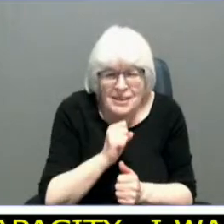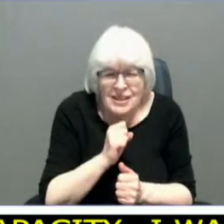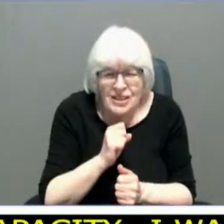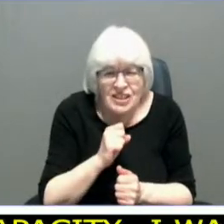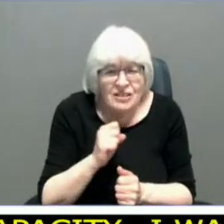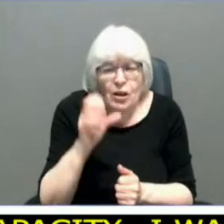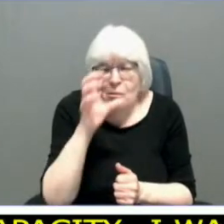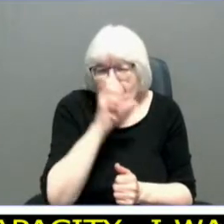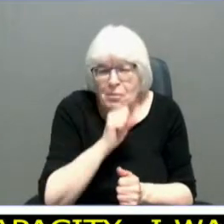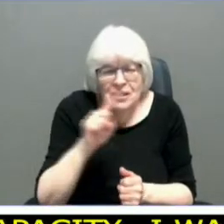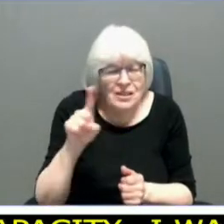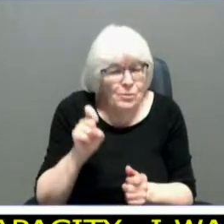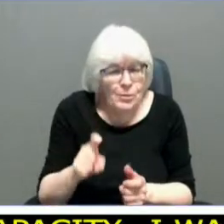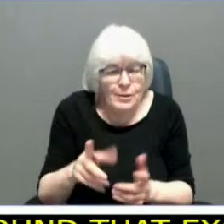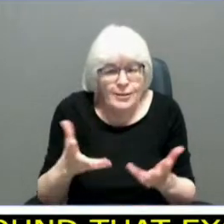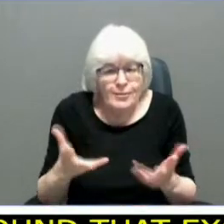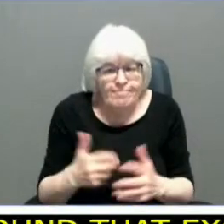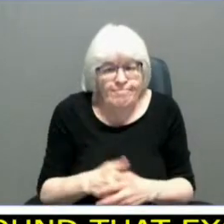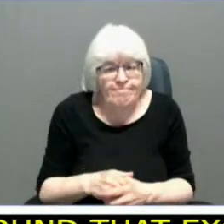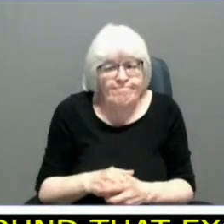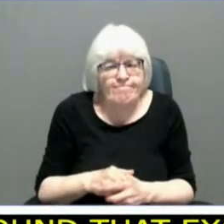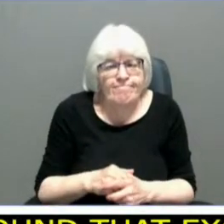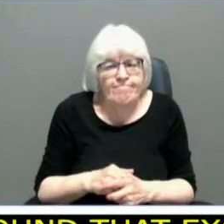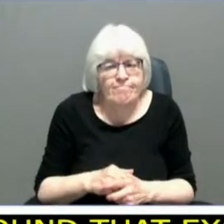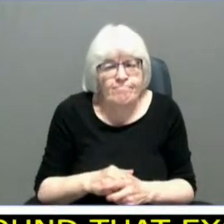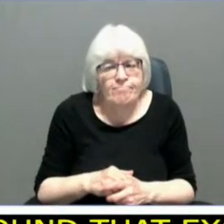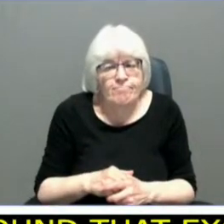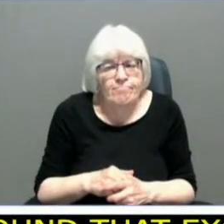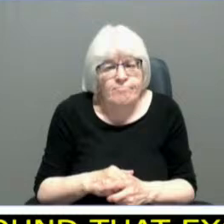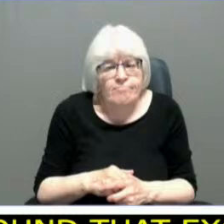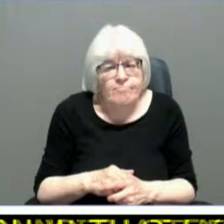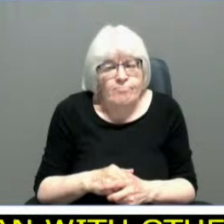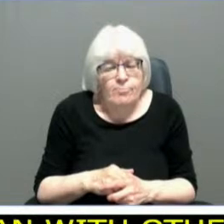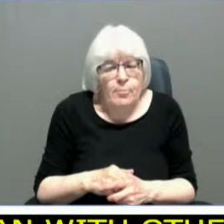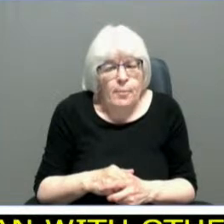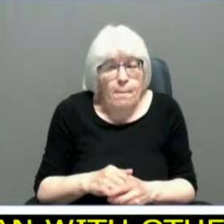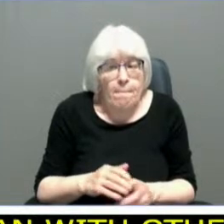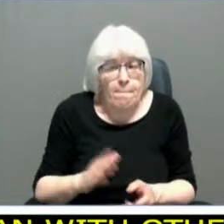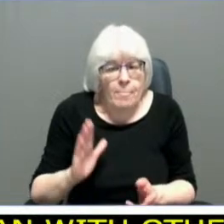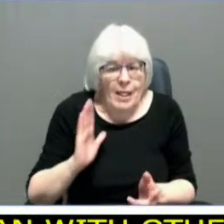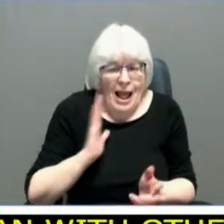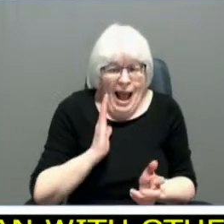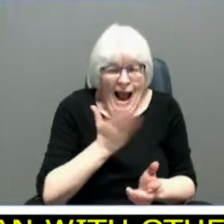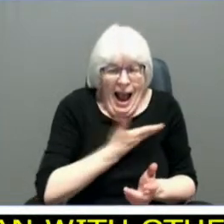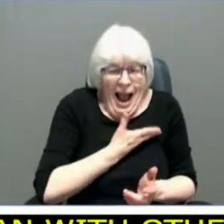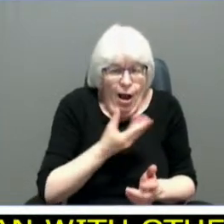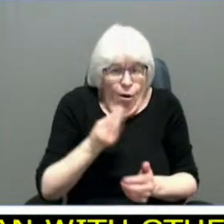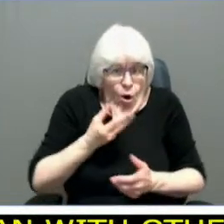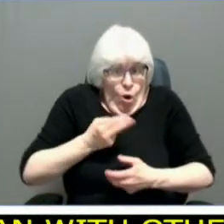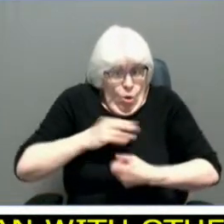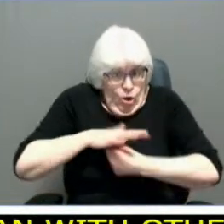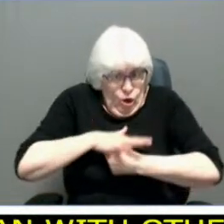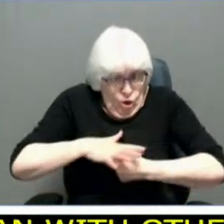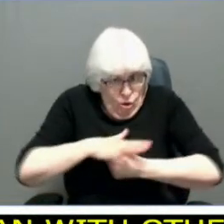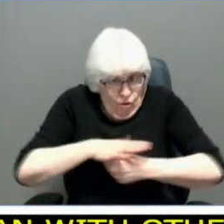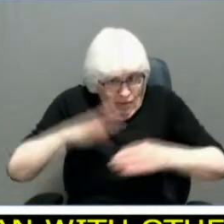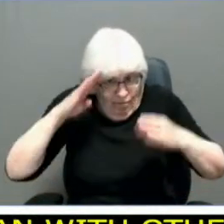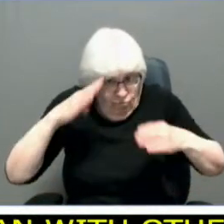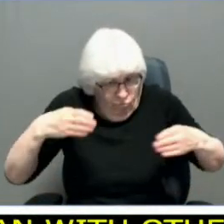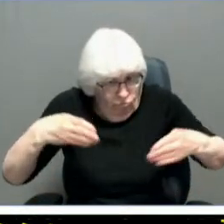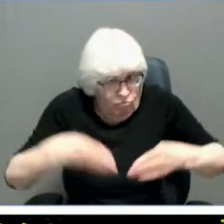Now we're looking internally with our own capacity and to ensure that we're coming up with creative solutions to ensure that, for